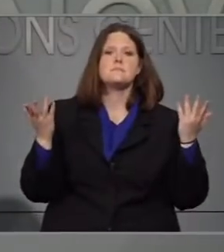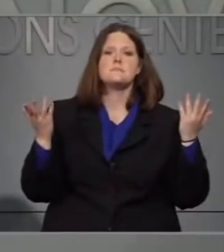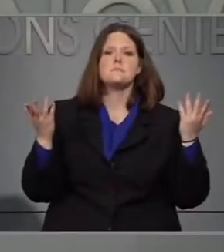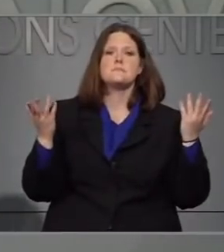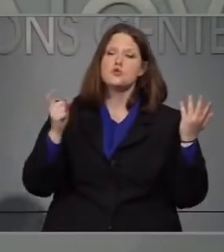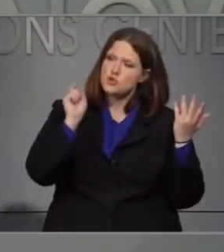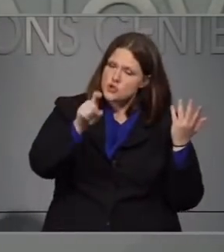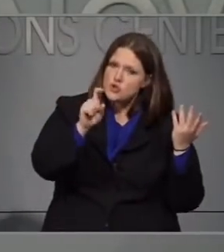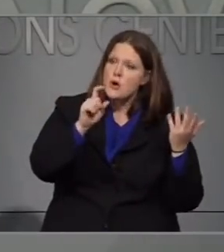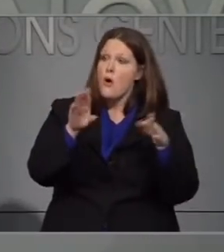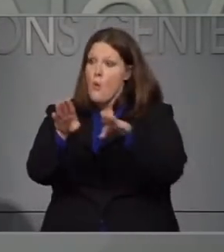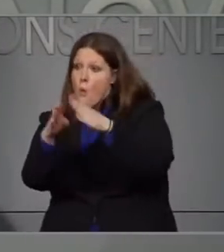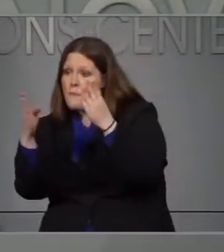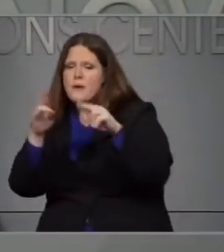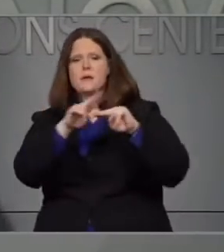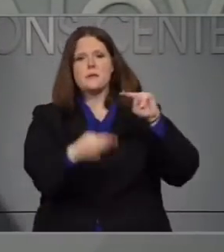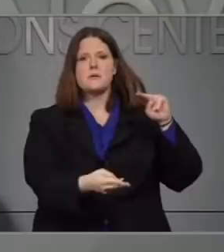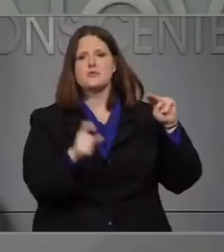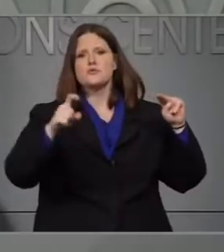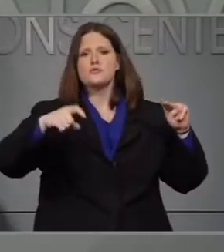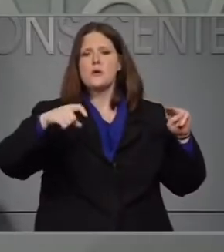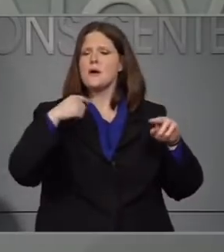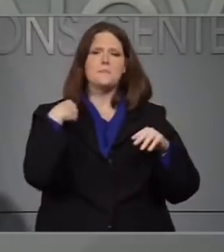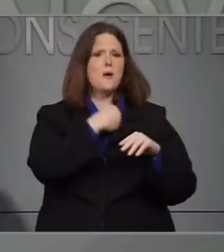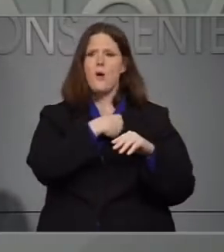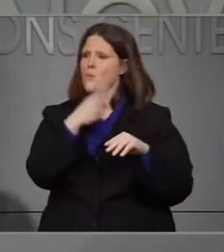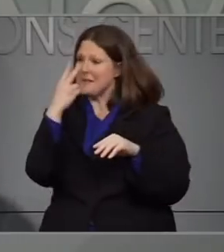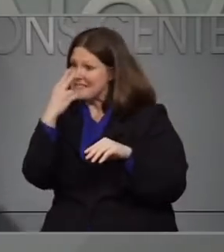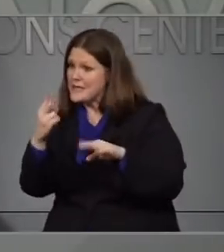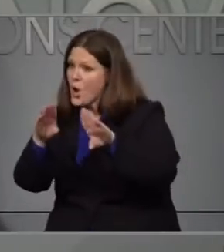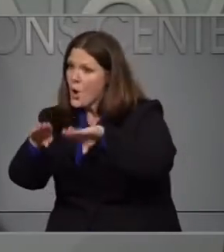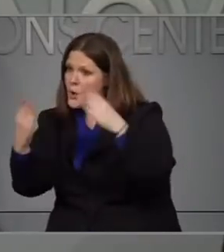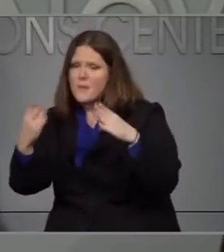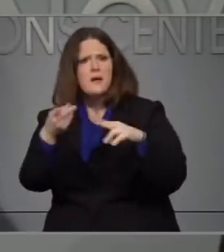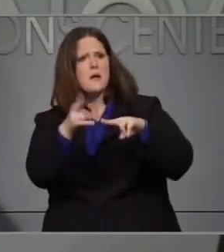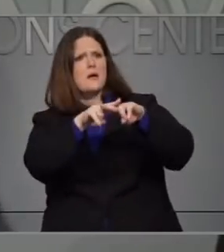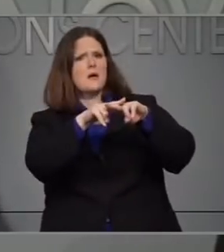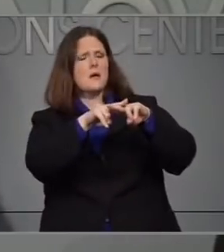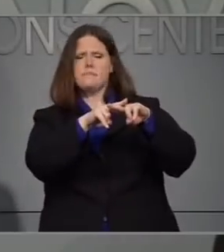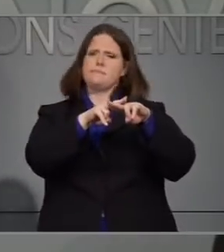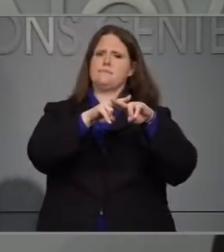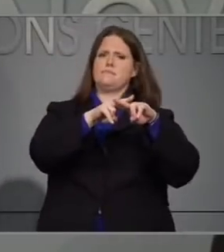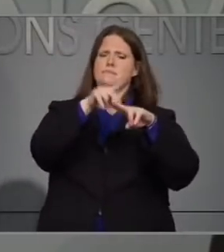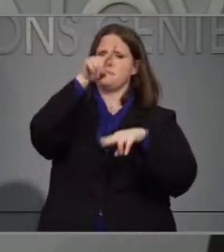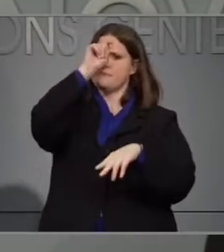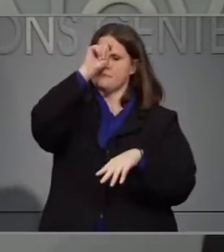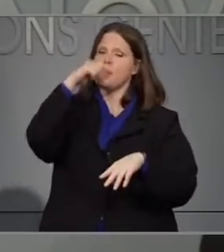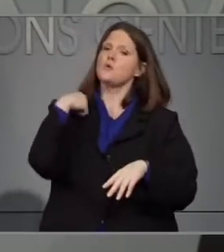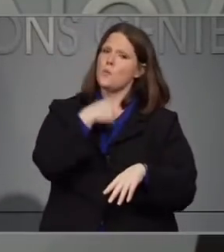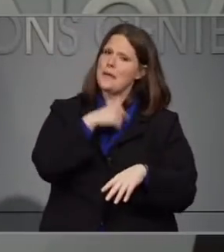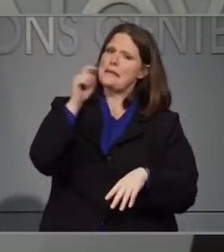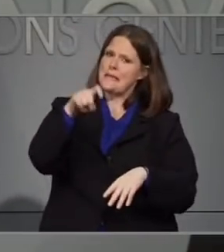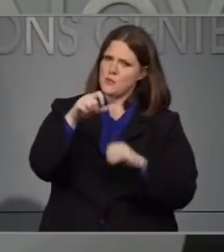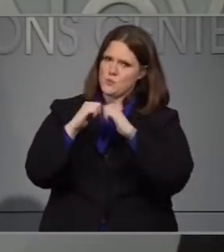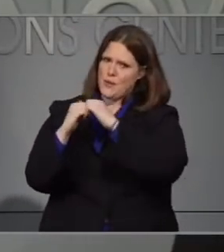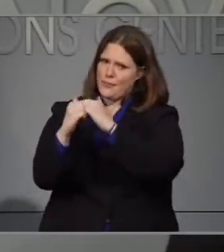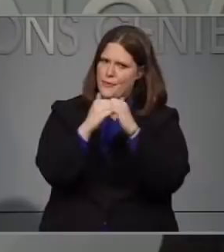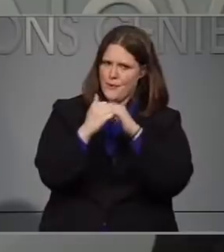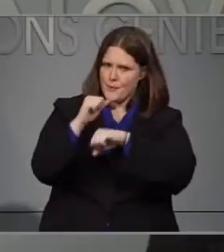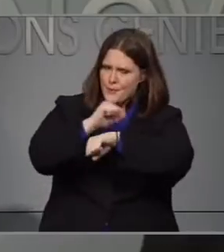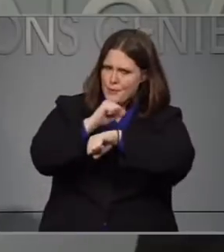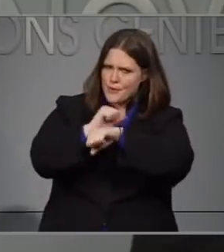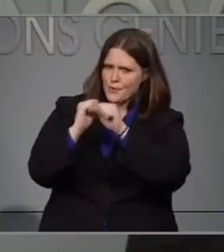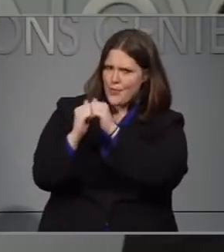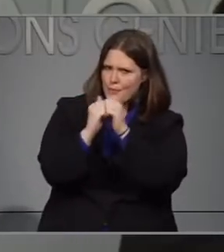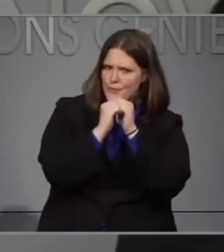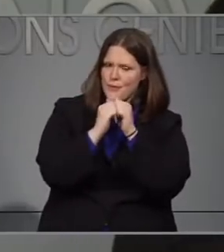we can do something about that. And so that's the work that we're trying to do, is say, really, we all need to come together. We need to be using face coverings,